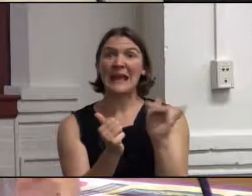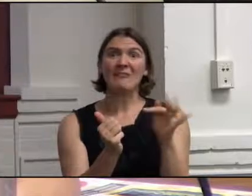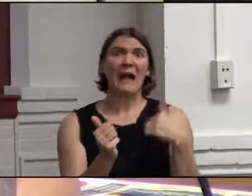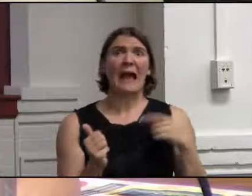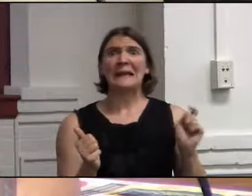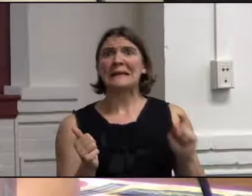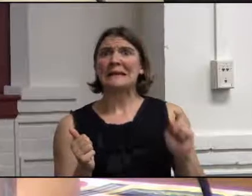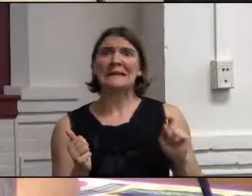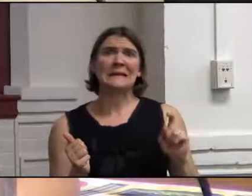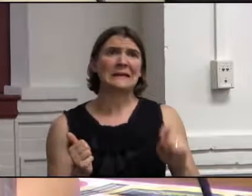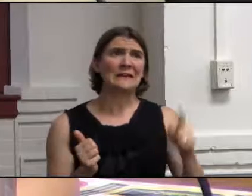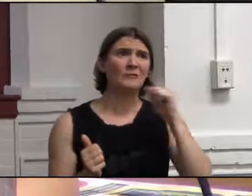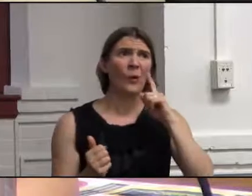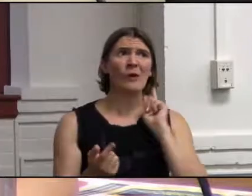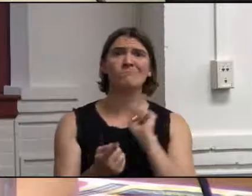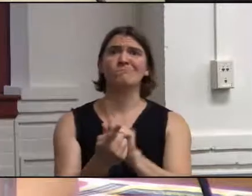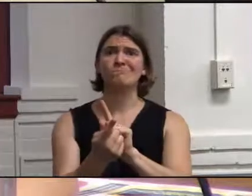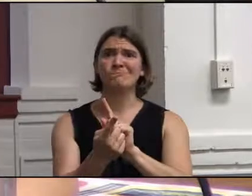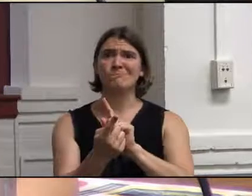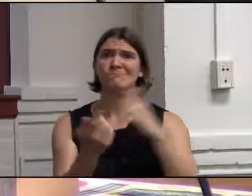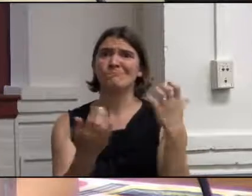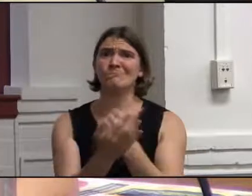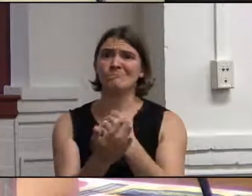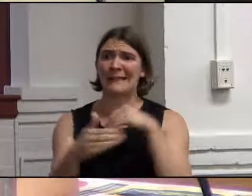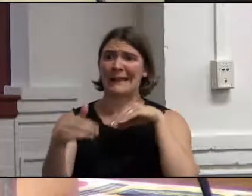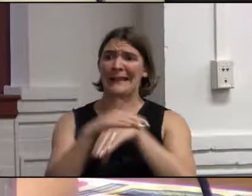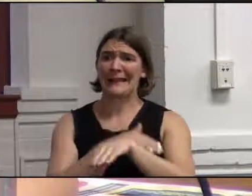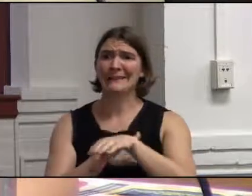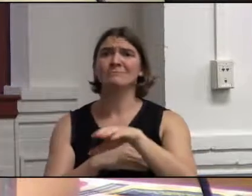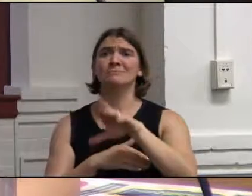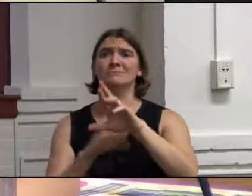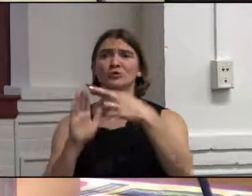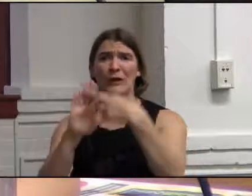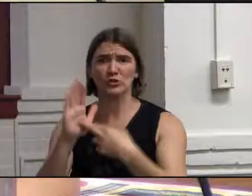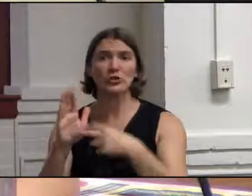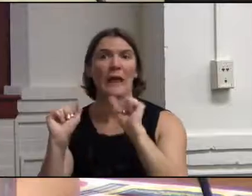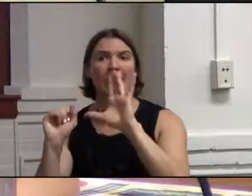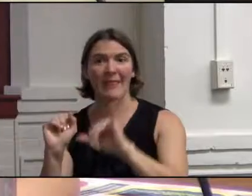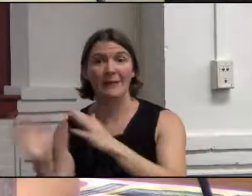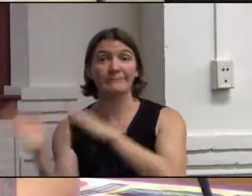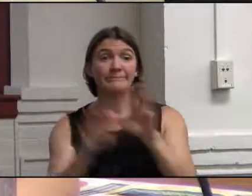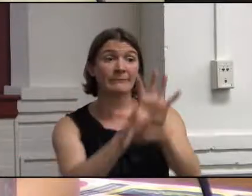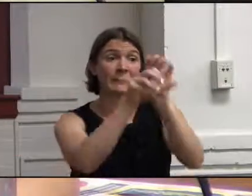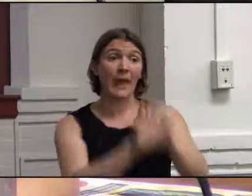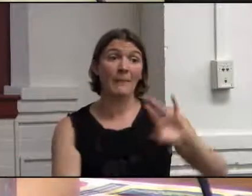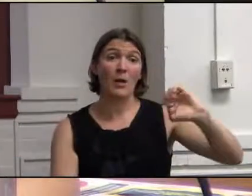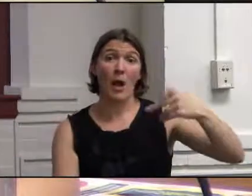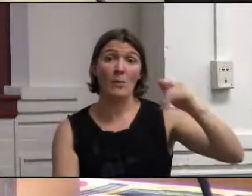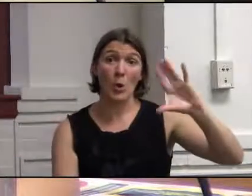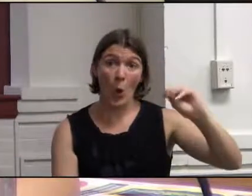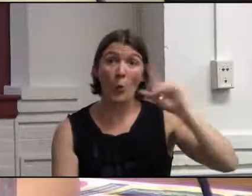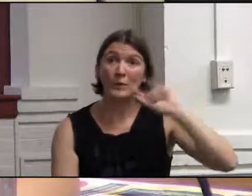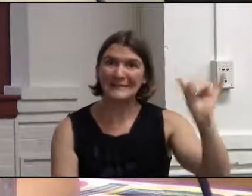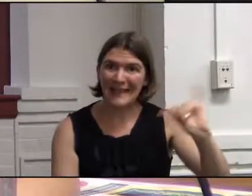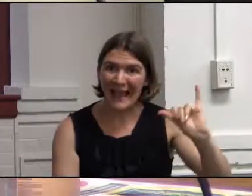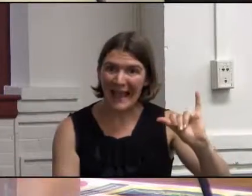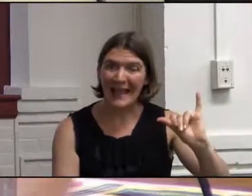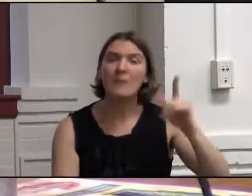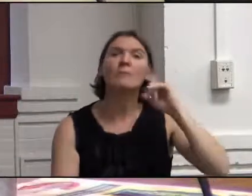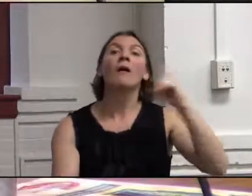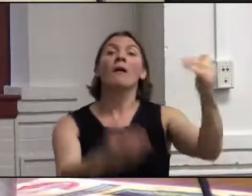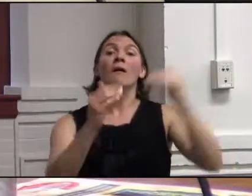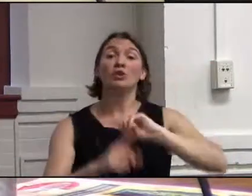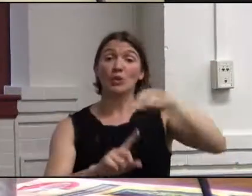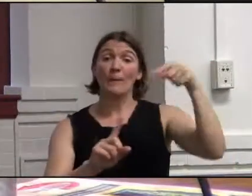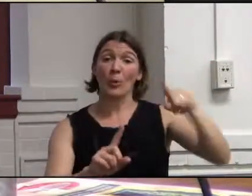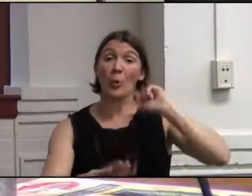drop in to do intake, and I believe Habit Opco is going to be doing the same. Turning Point is also going to be setting up people with